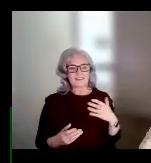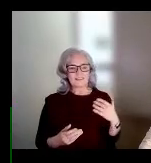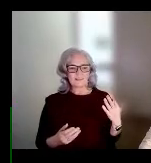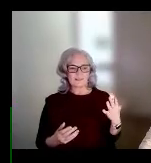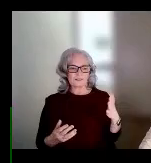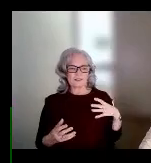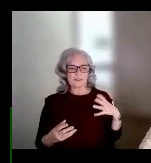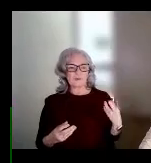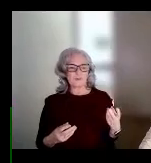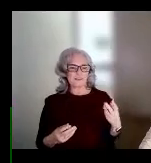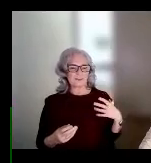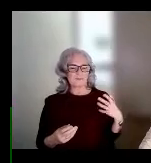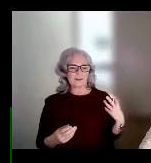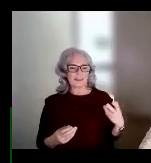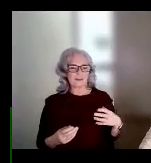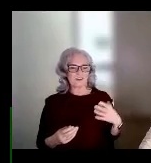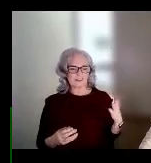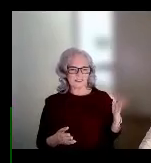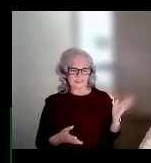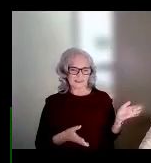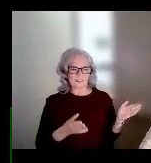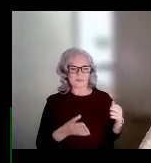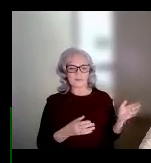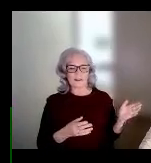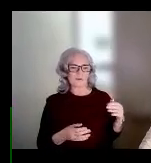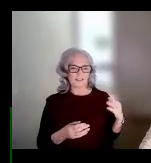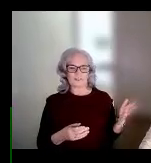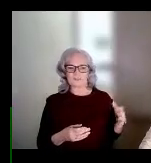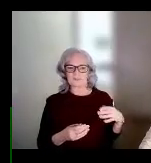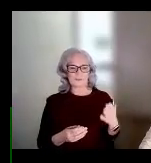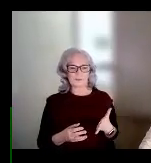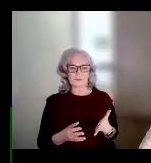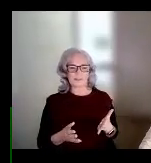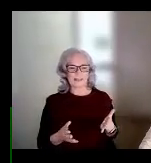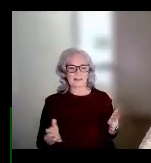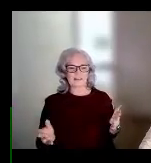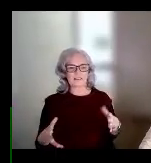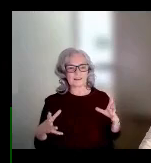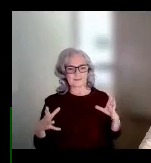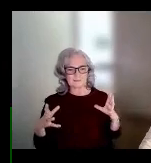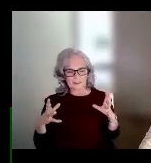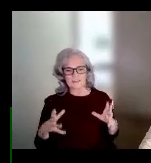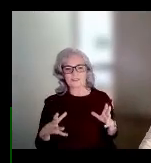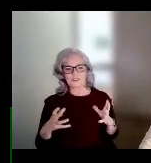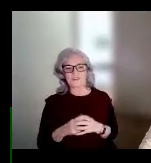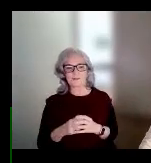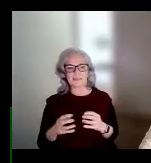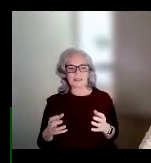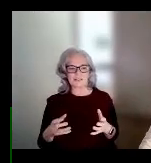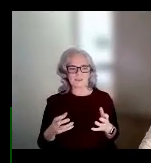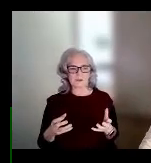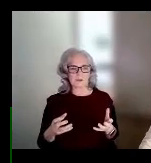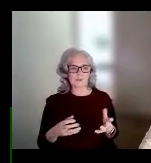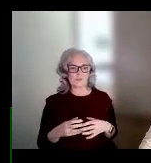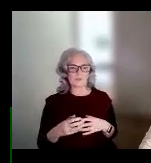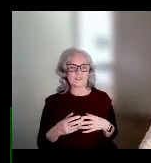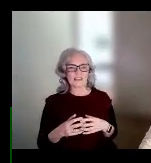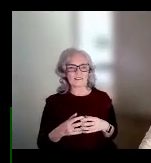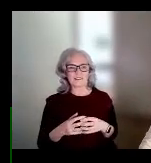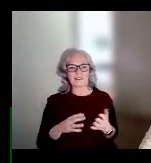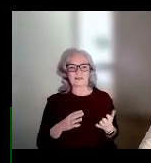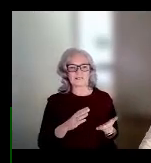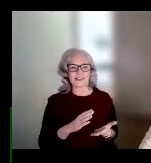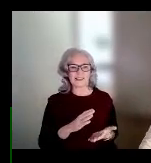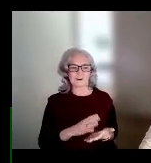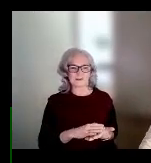And so you can see the importance of communication, as Karen's talked about, relational skills and making sure that family carers are included